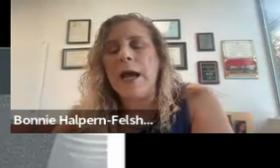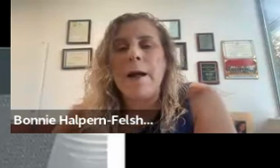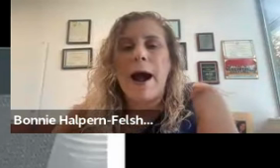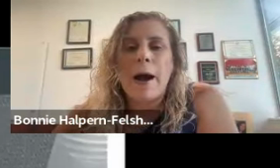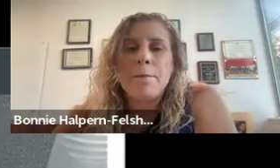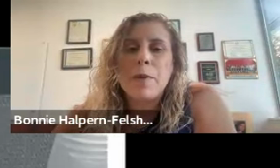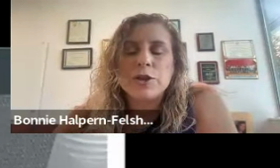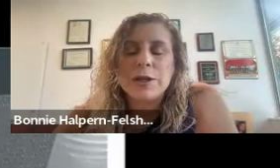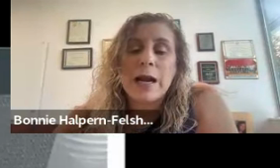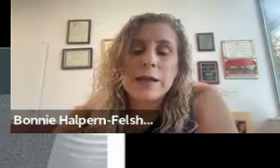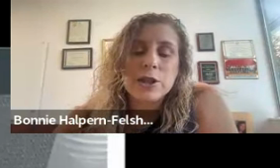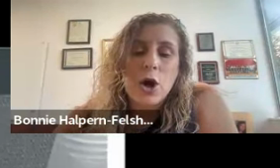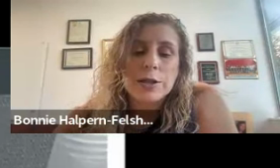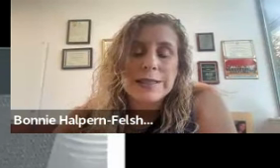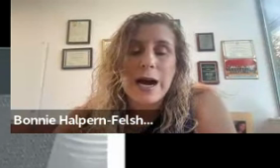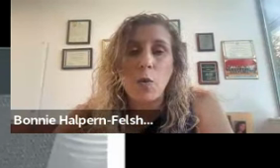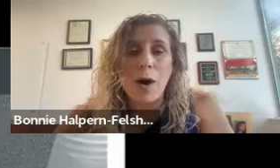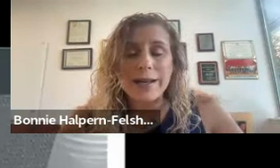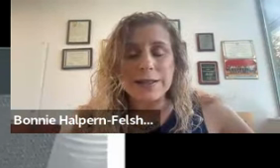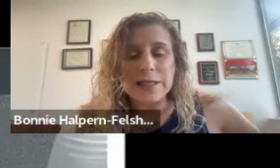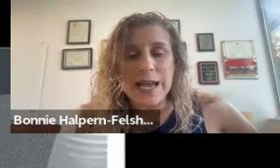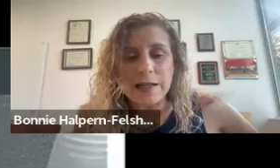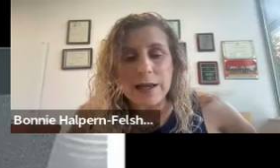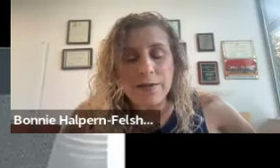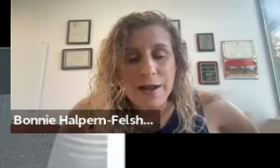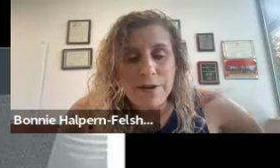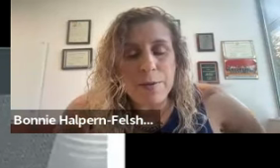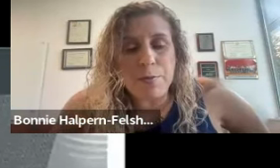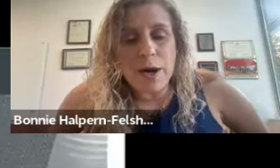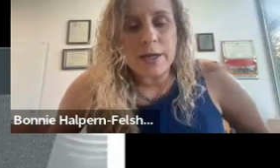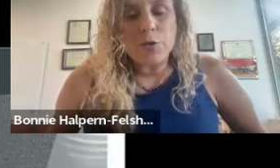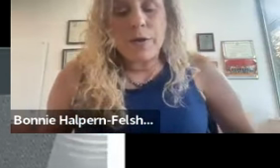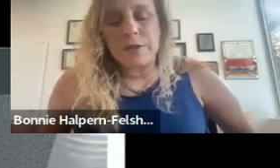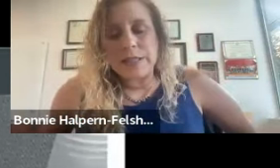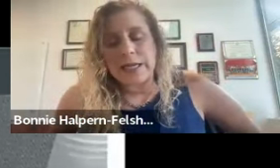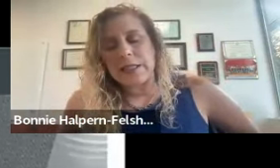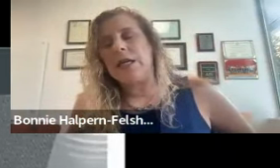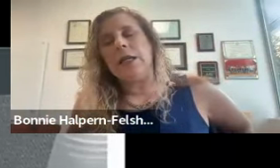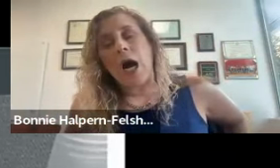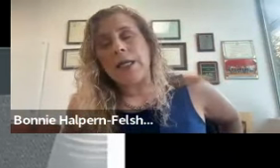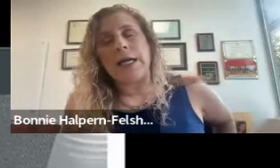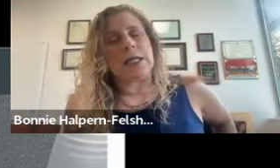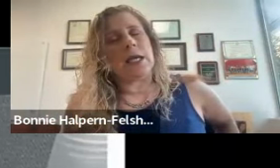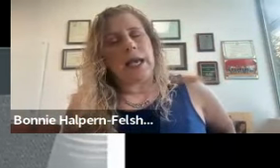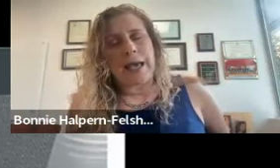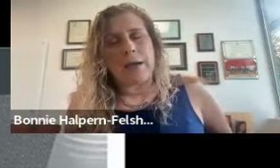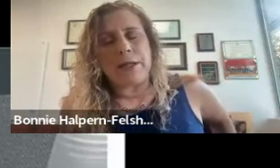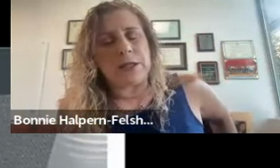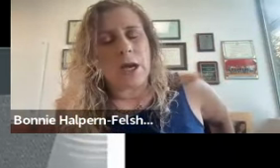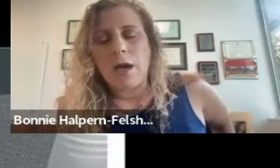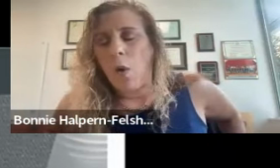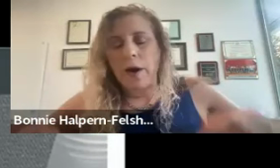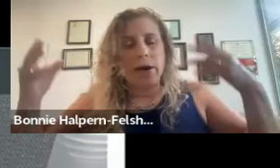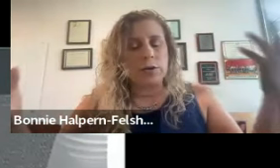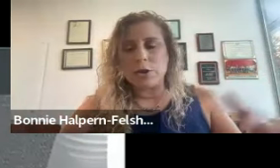USBs. So not only is it hard to tell what is in that vaping product, whether it's nicotine, non-nicotine,